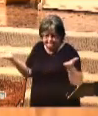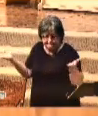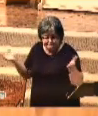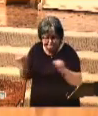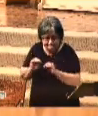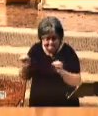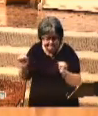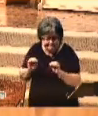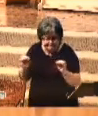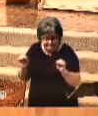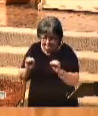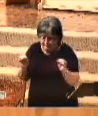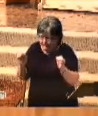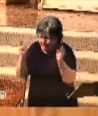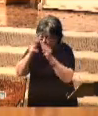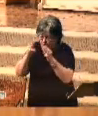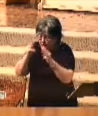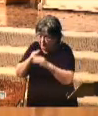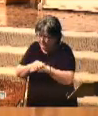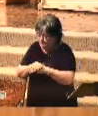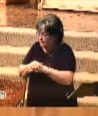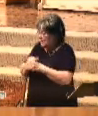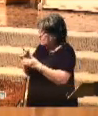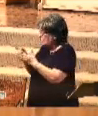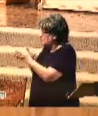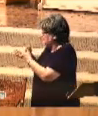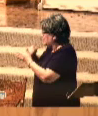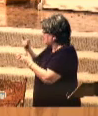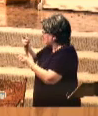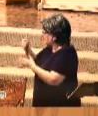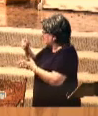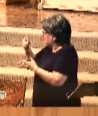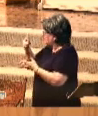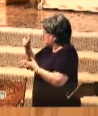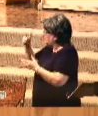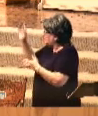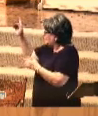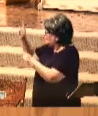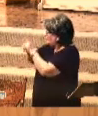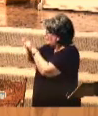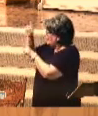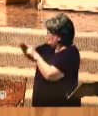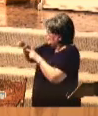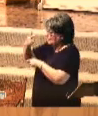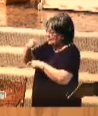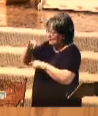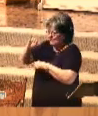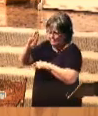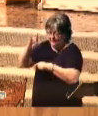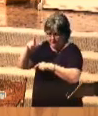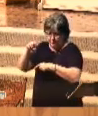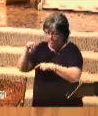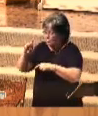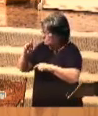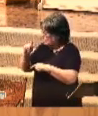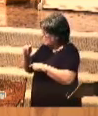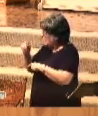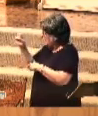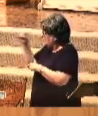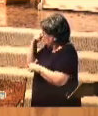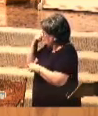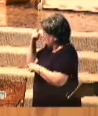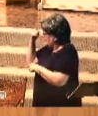that Brother Gage Gilbert, where are you? Where'd you go, brother? Right down here. I'm sure there are times that you would